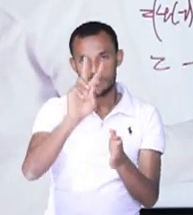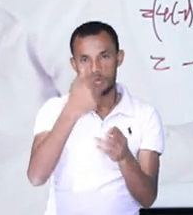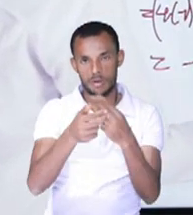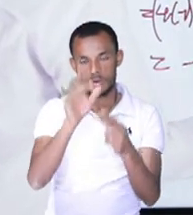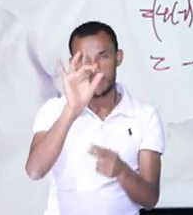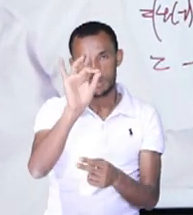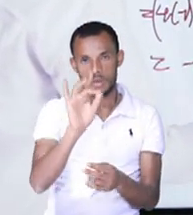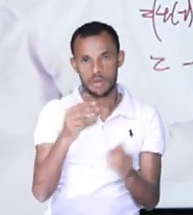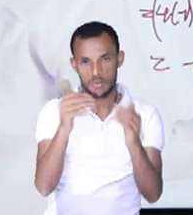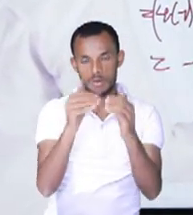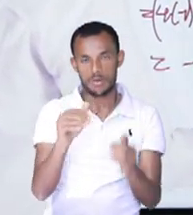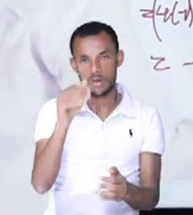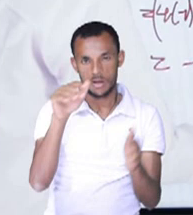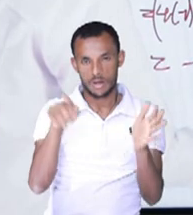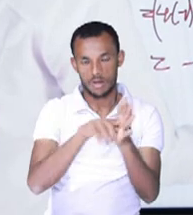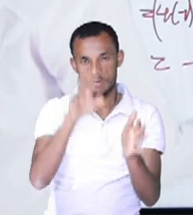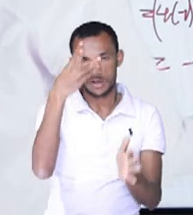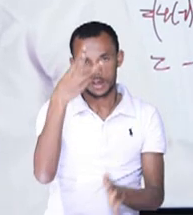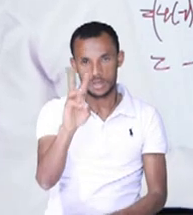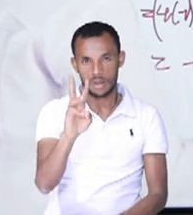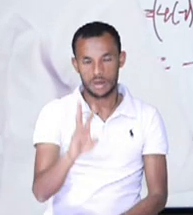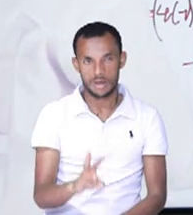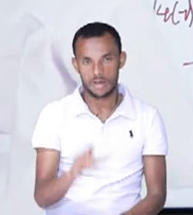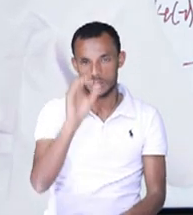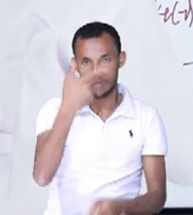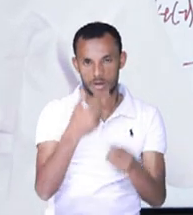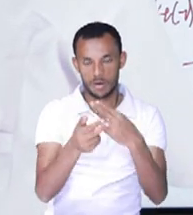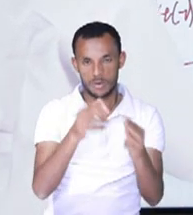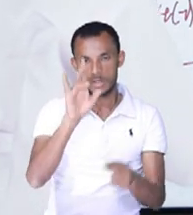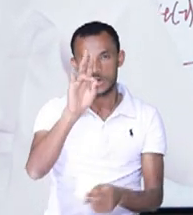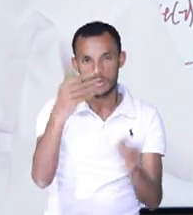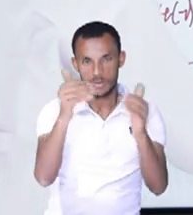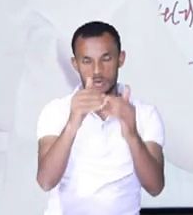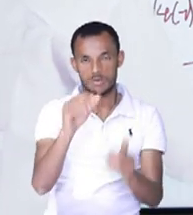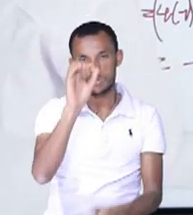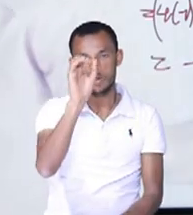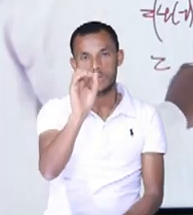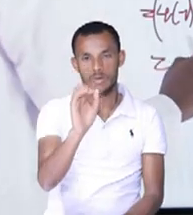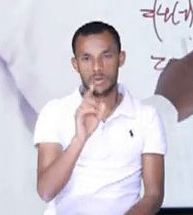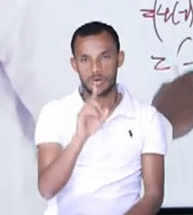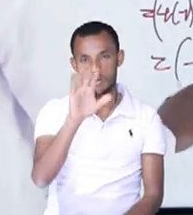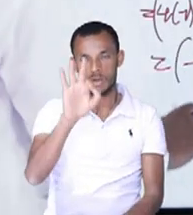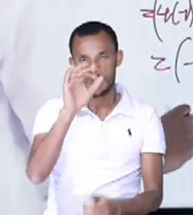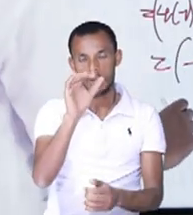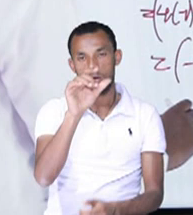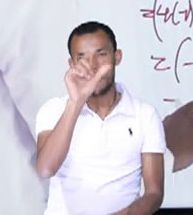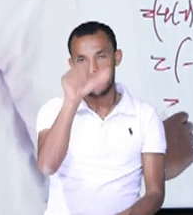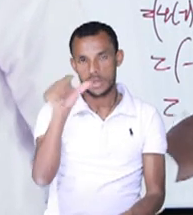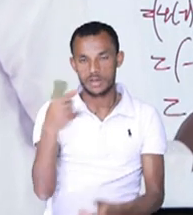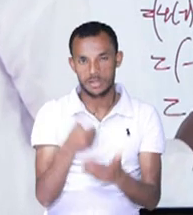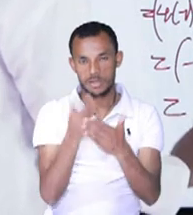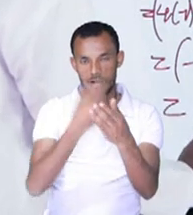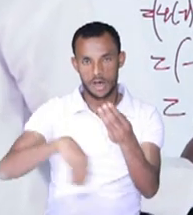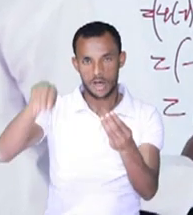times 8, which was equal to -16, 0 times 7 to be equal to 0. You will have a matrix. When this is